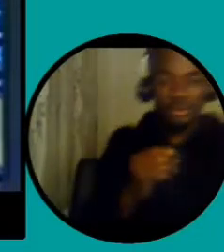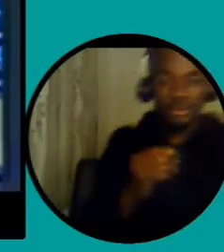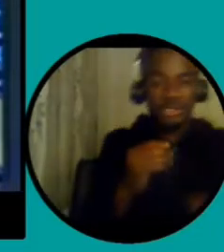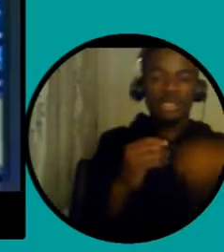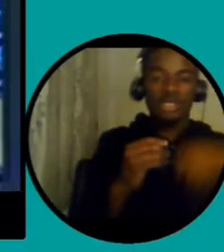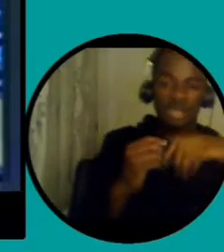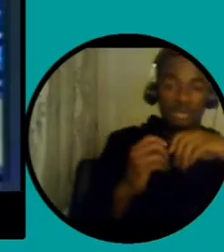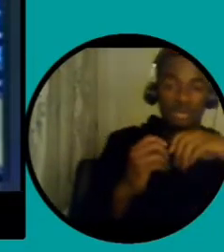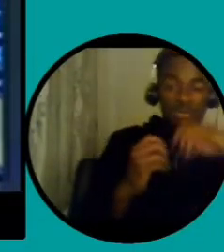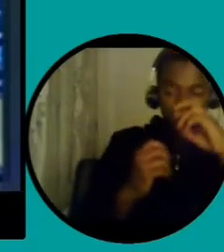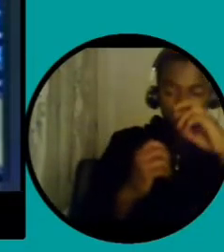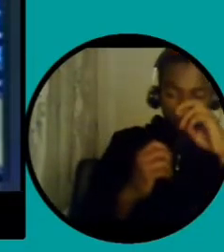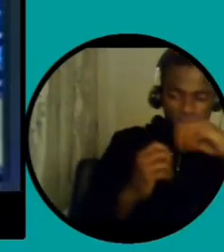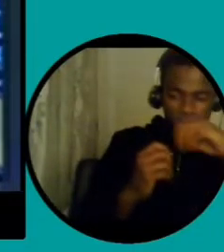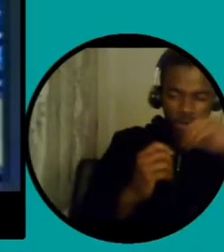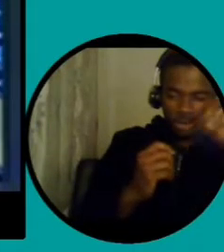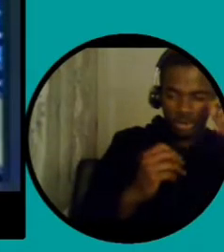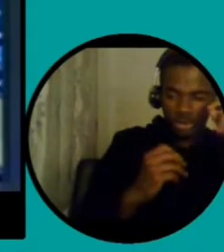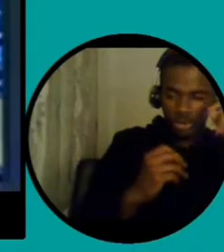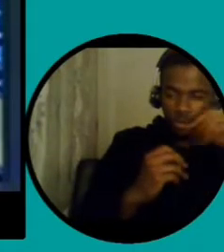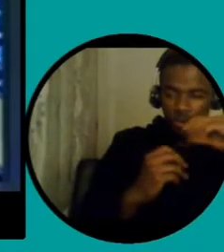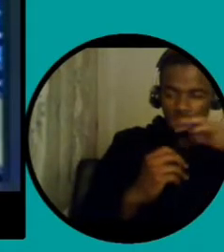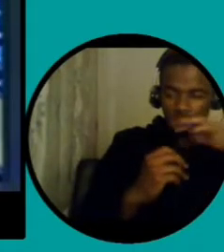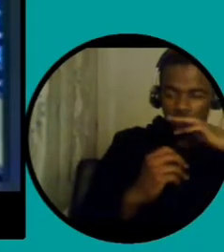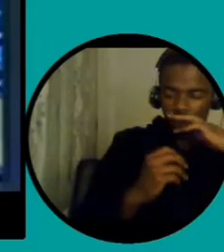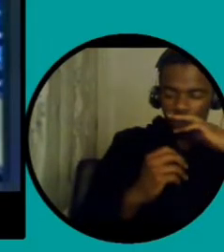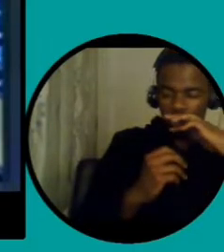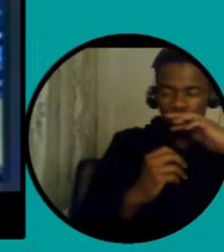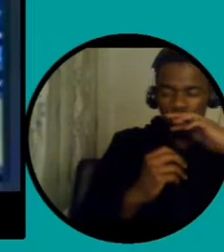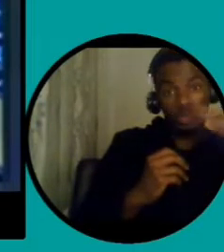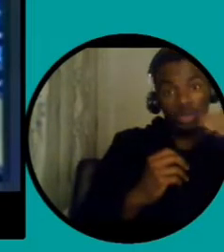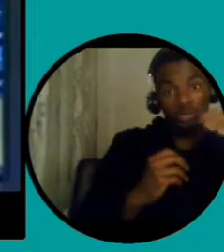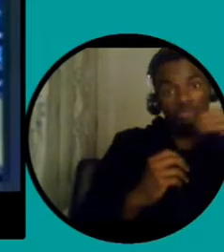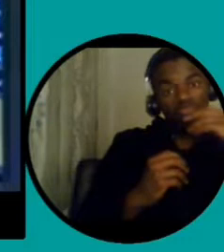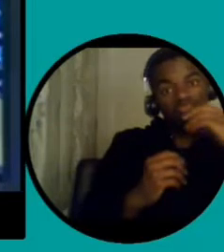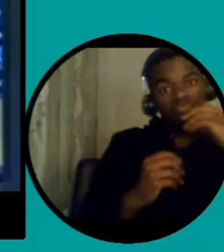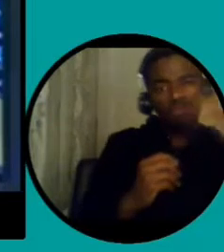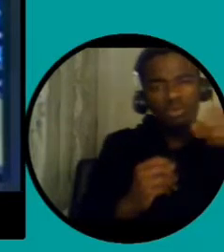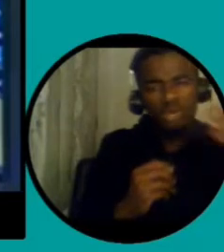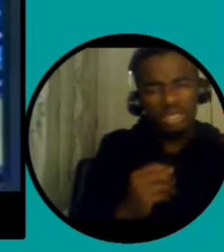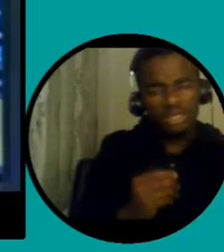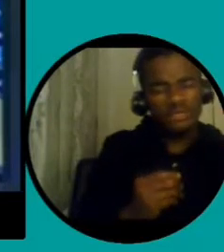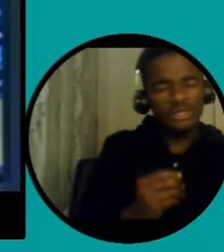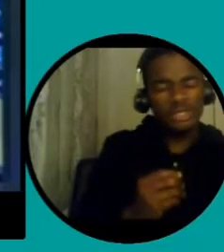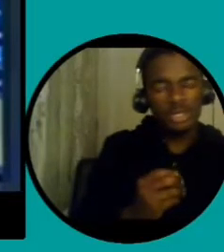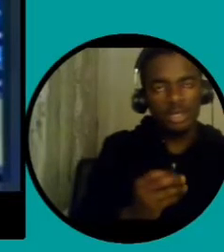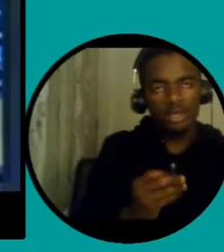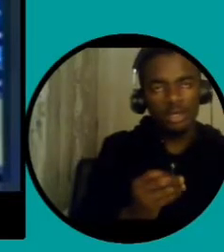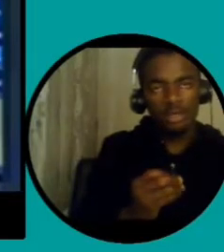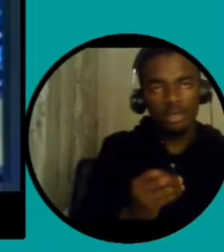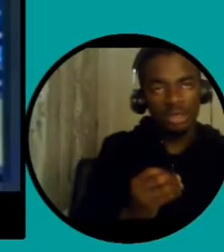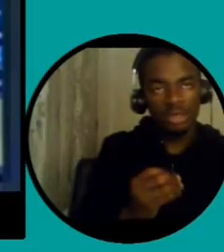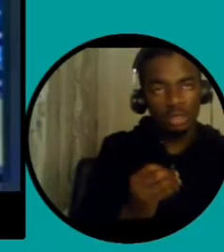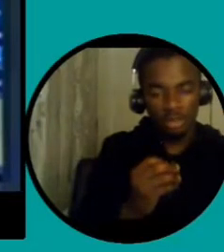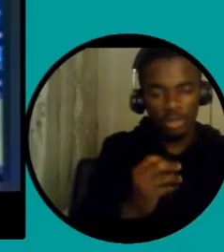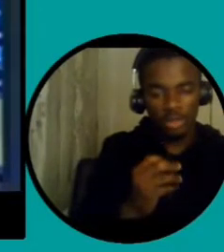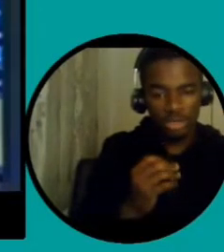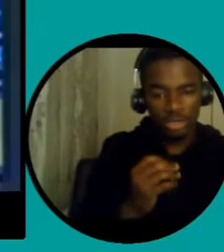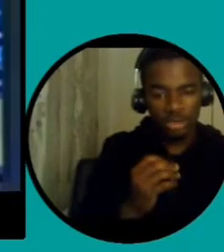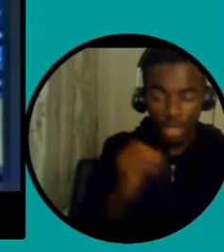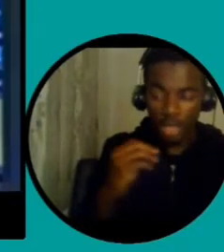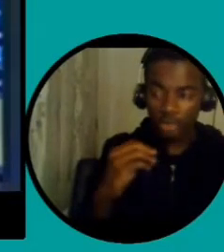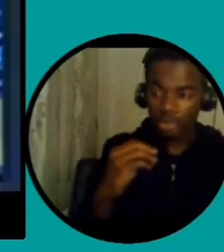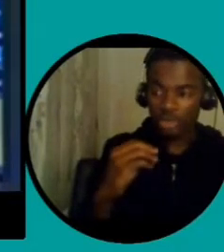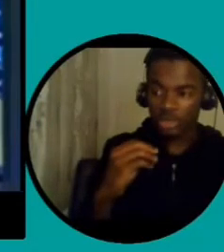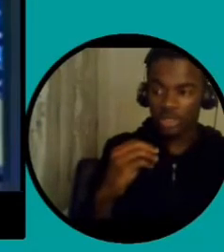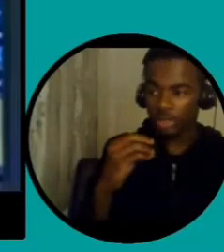Well, this time, reacting to something new, something relatively unpredictable on my